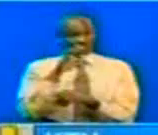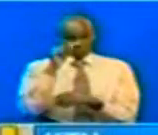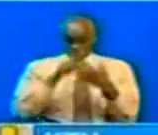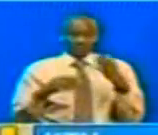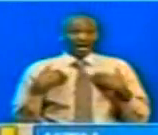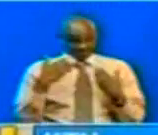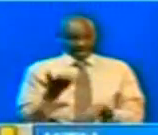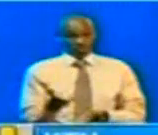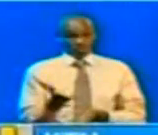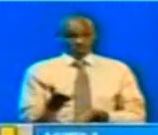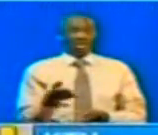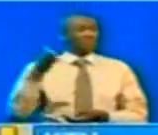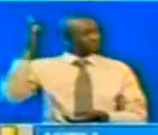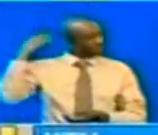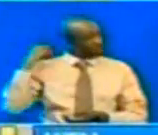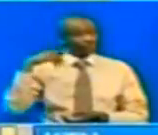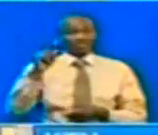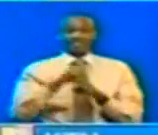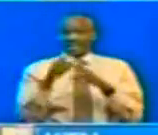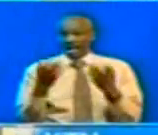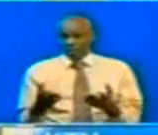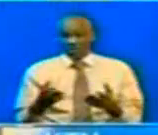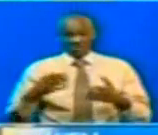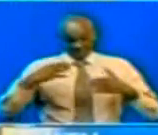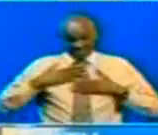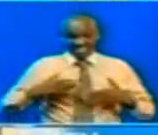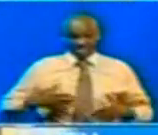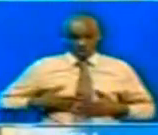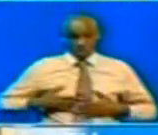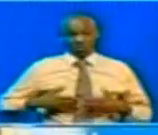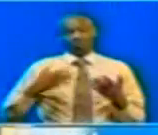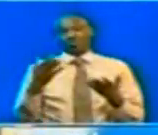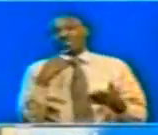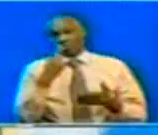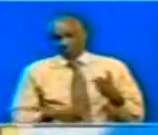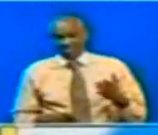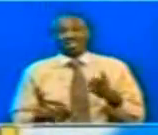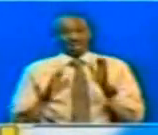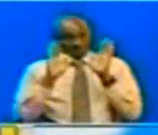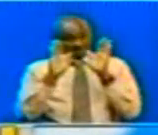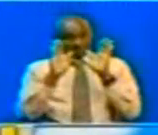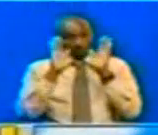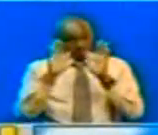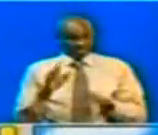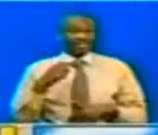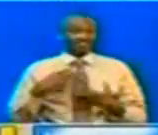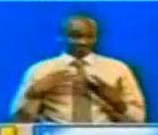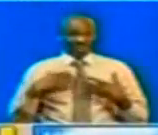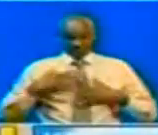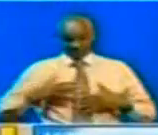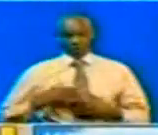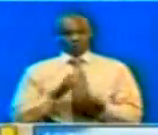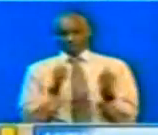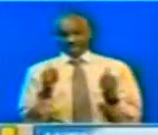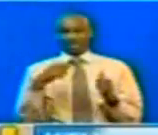one that we're doing now. At that time, physical fitness was mostly one of the things that they looked into. They